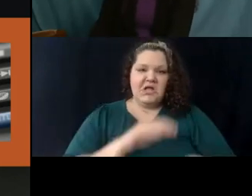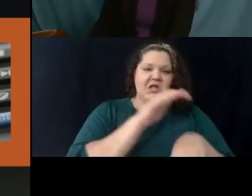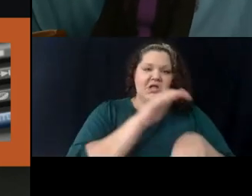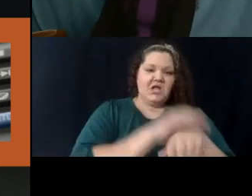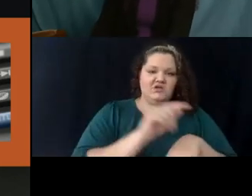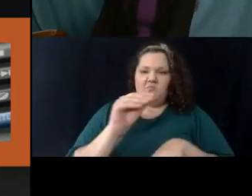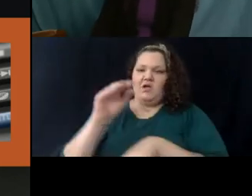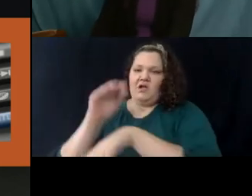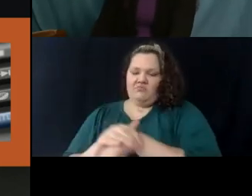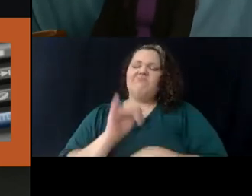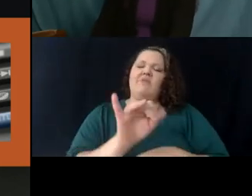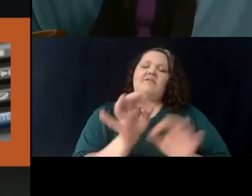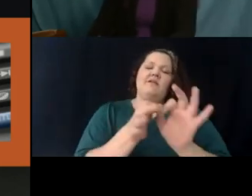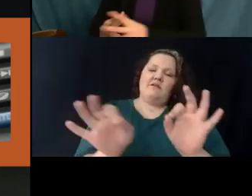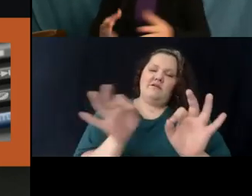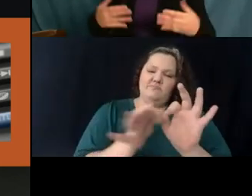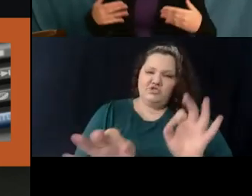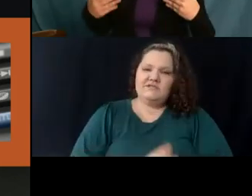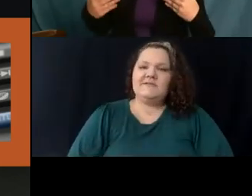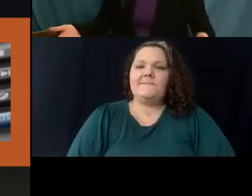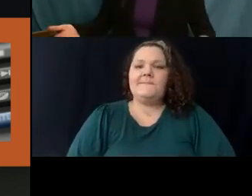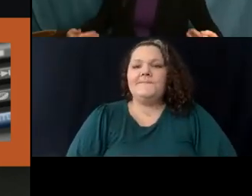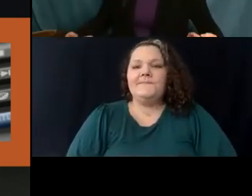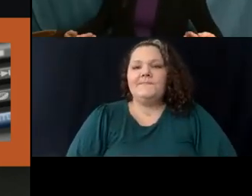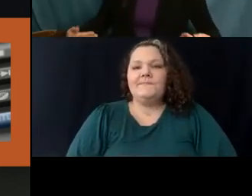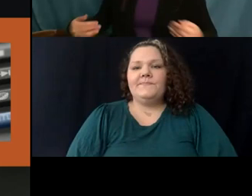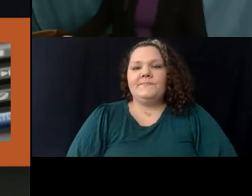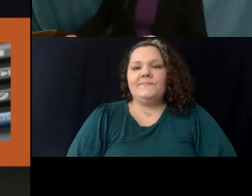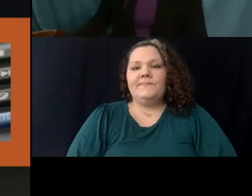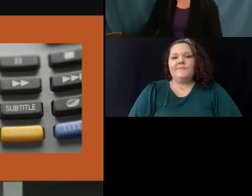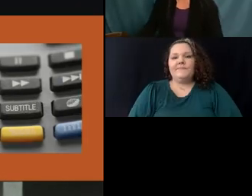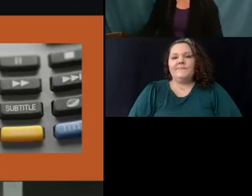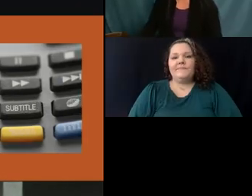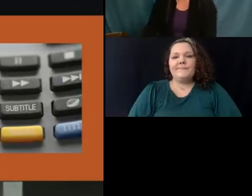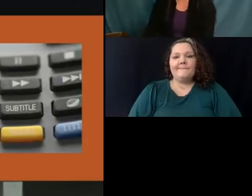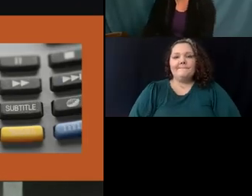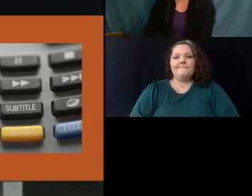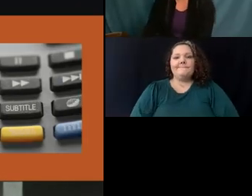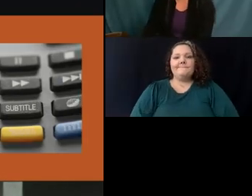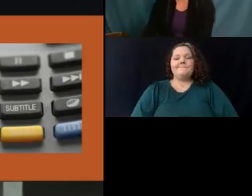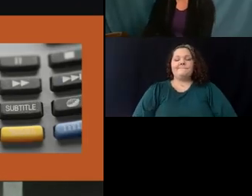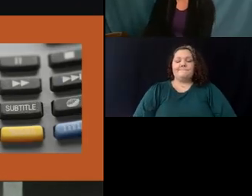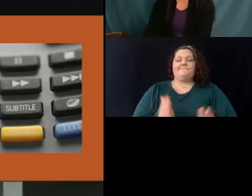languages or anything like that. Captions are taking the language that's being presented and putting it into text.